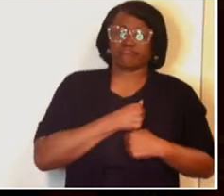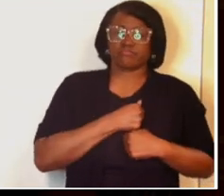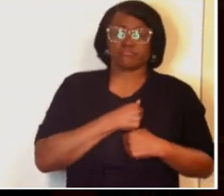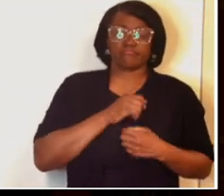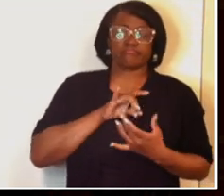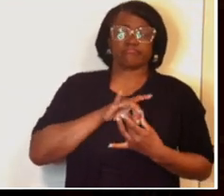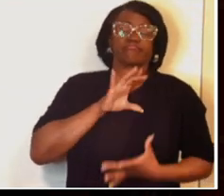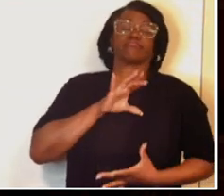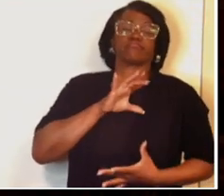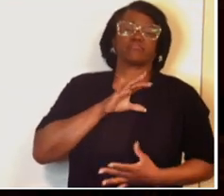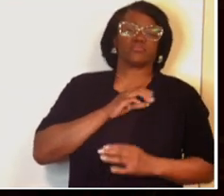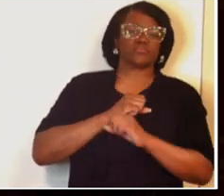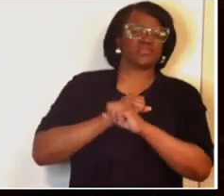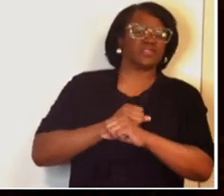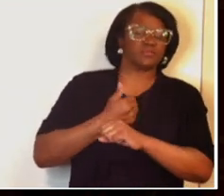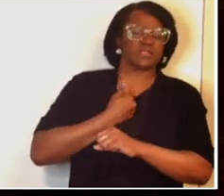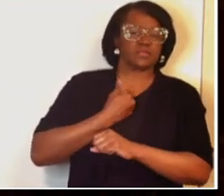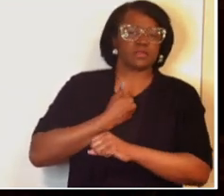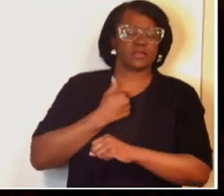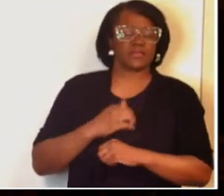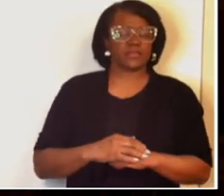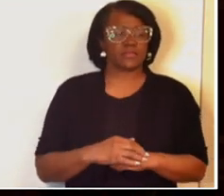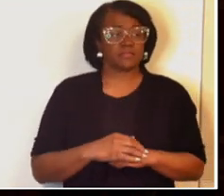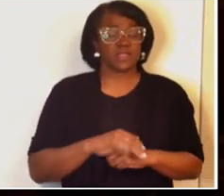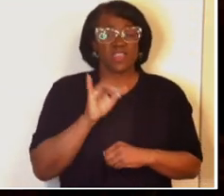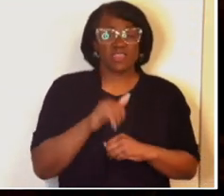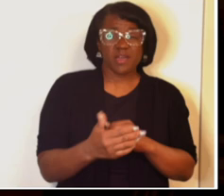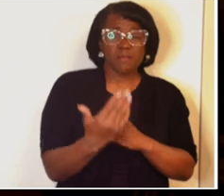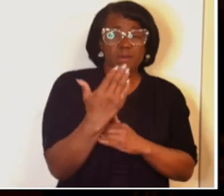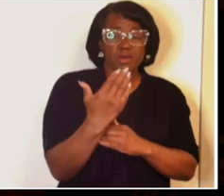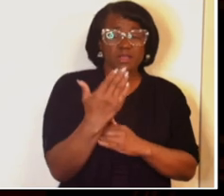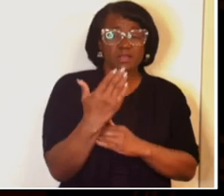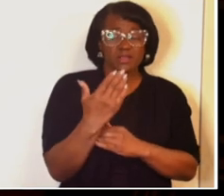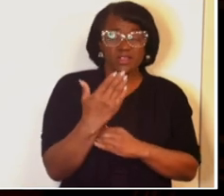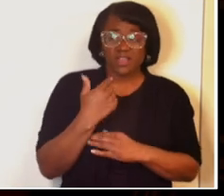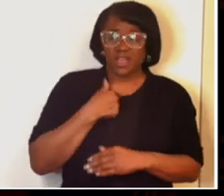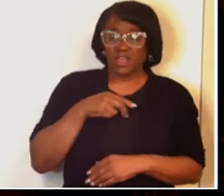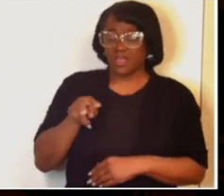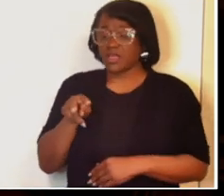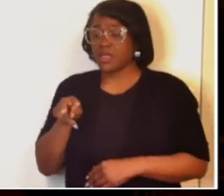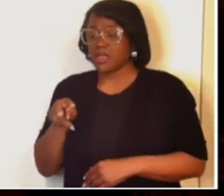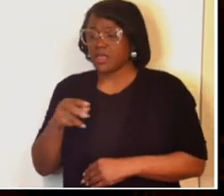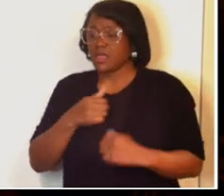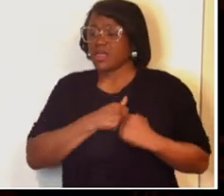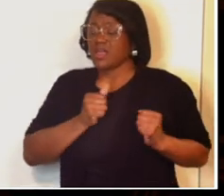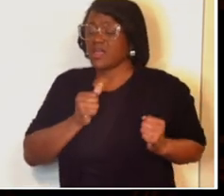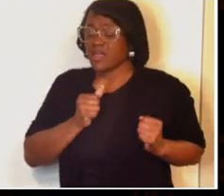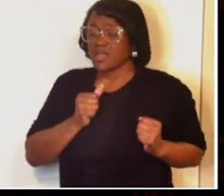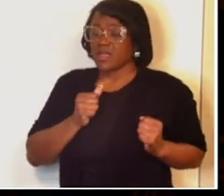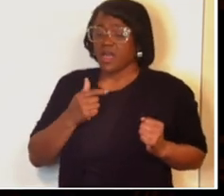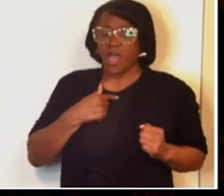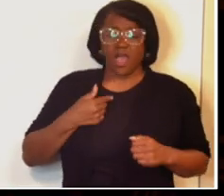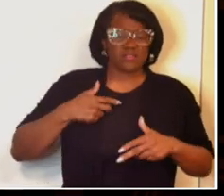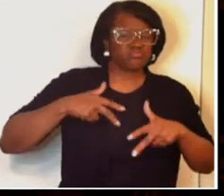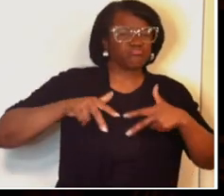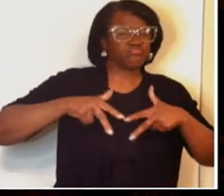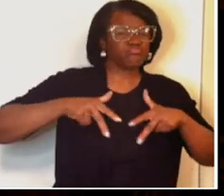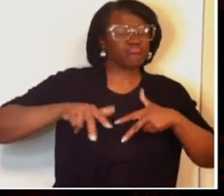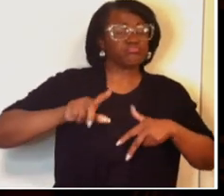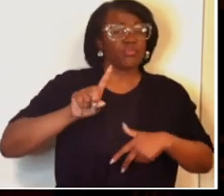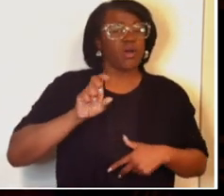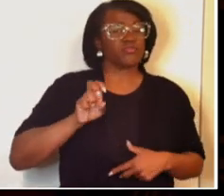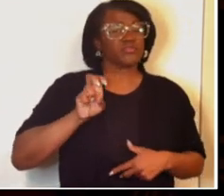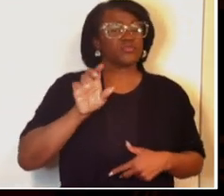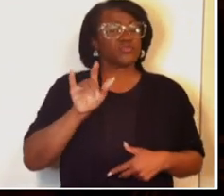protect myself." But that morning in front of the bank, my heart did open. I had marched across 125th Street, away from the bank